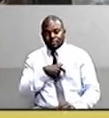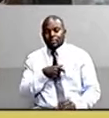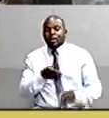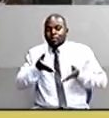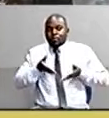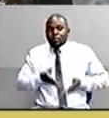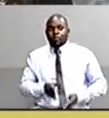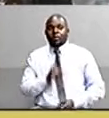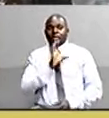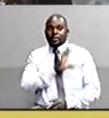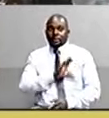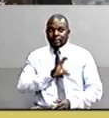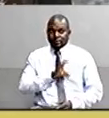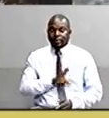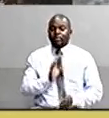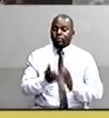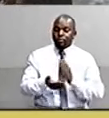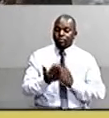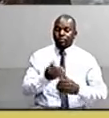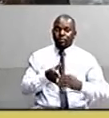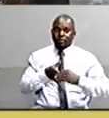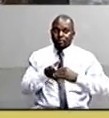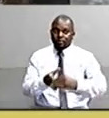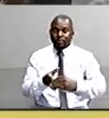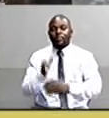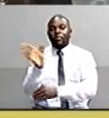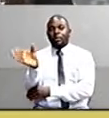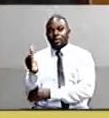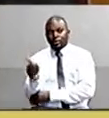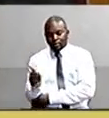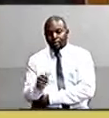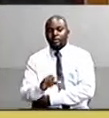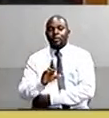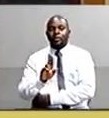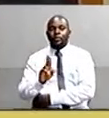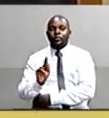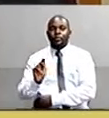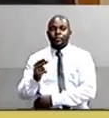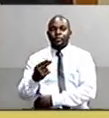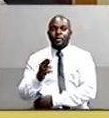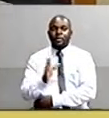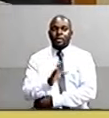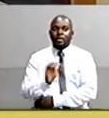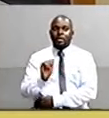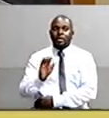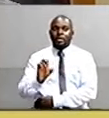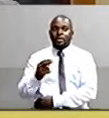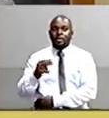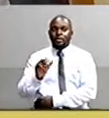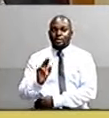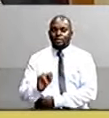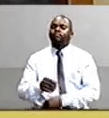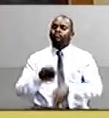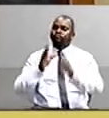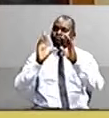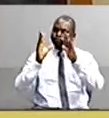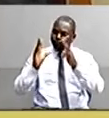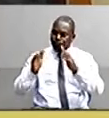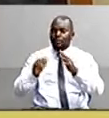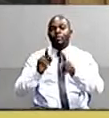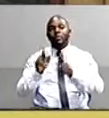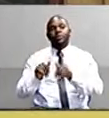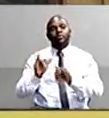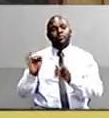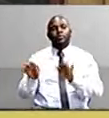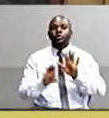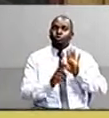Ugandans professionals who were led by the Uganda's ambassador to Canada, Ruth Acheng, the Vice President hailed those in the diaspora for